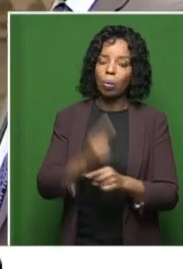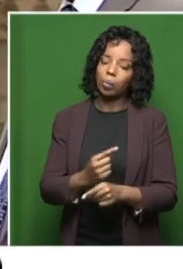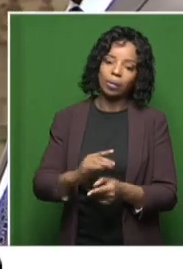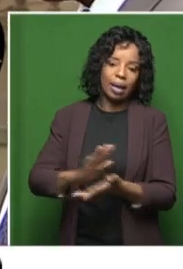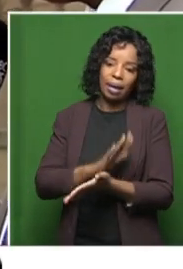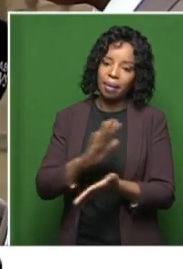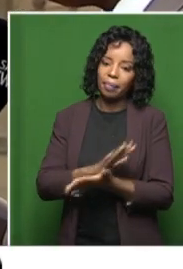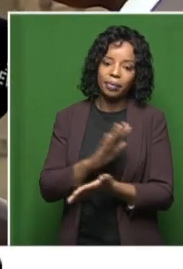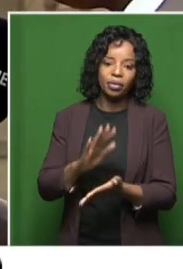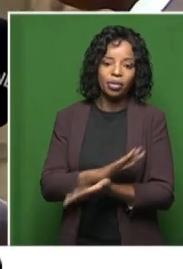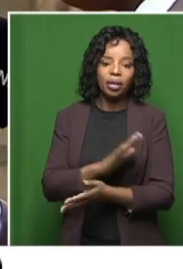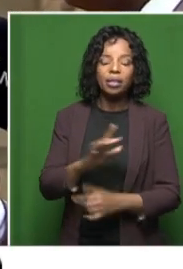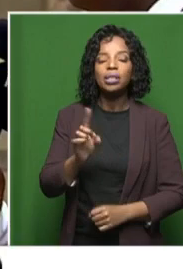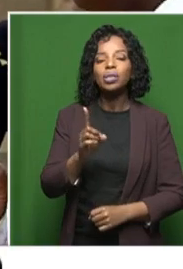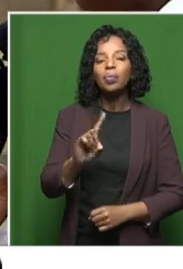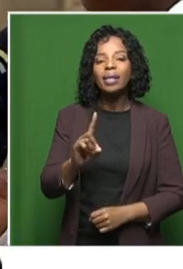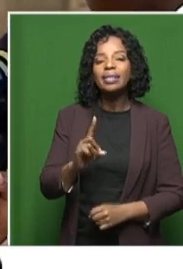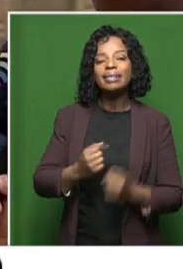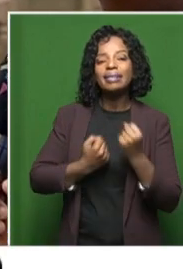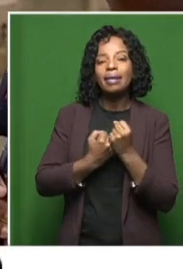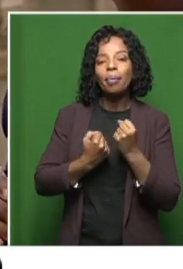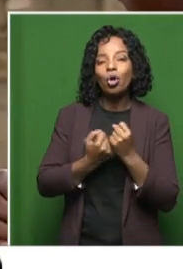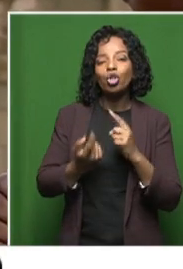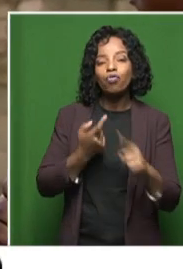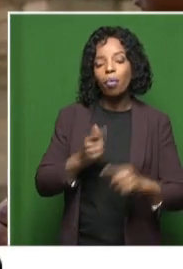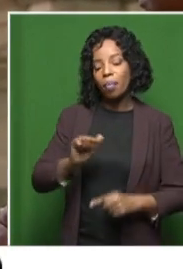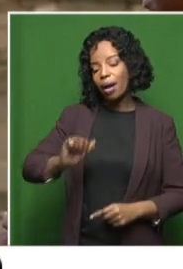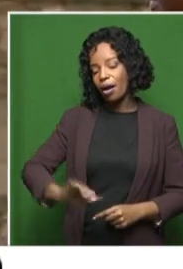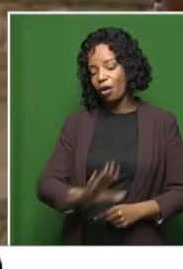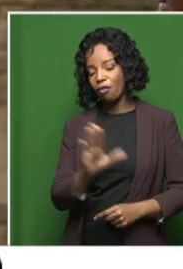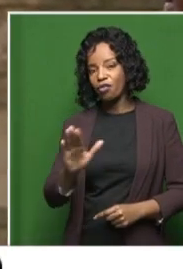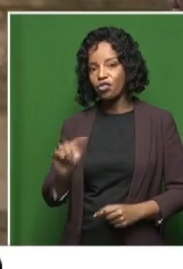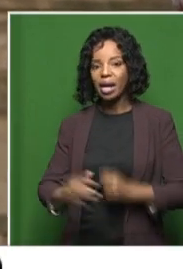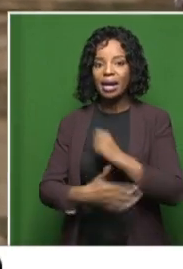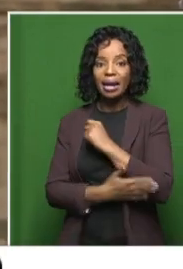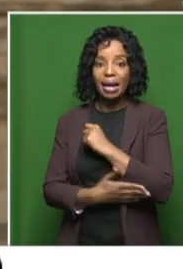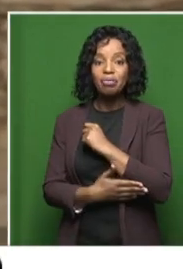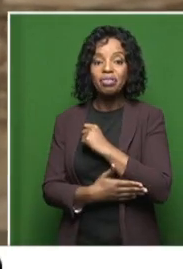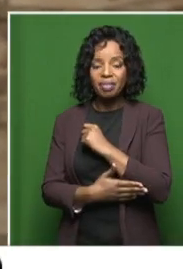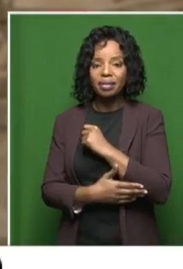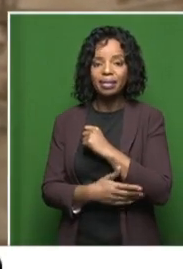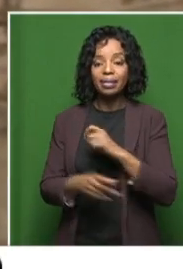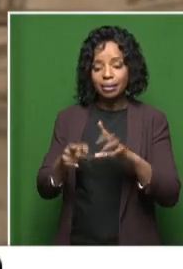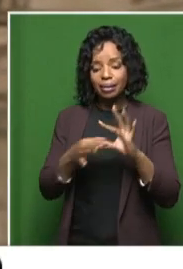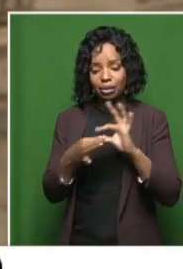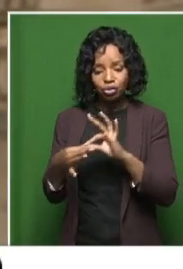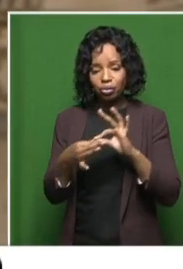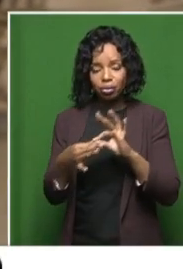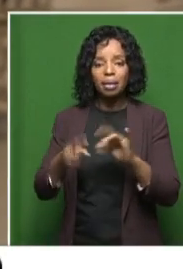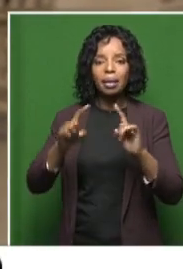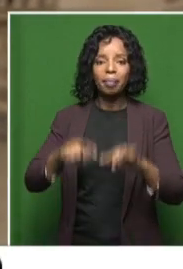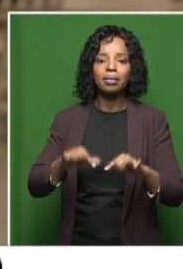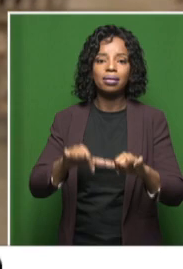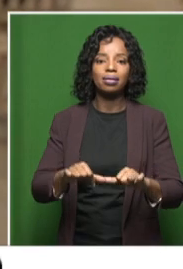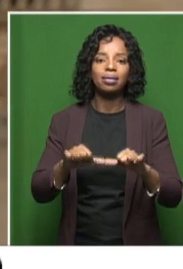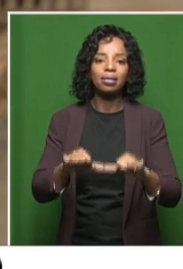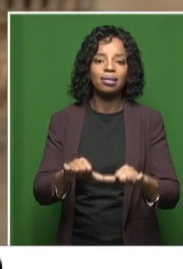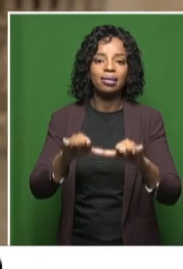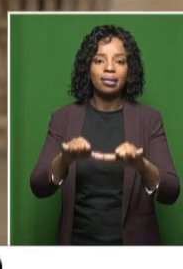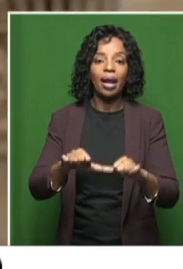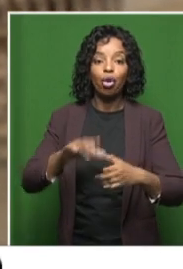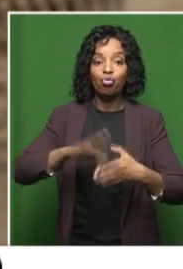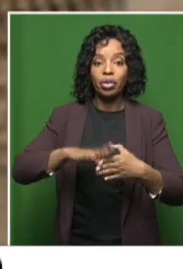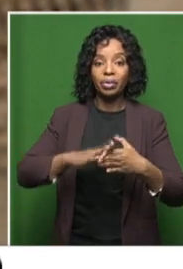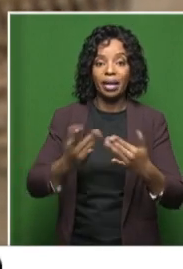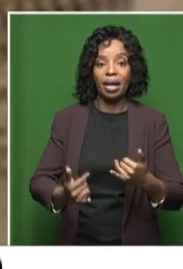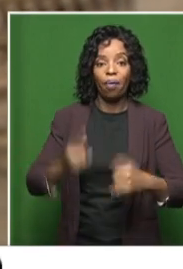African continent is to keep those relationships going for different reasons now. We are under democracy now.